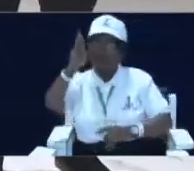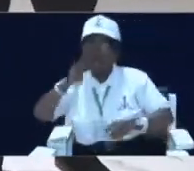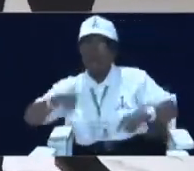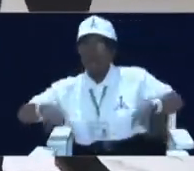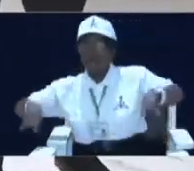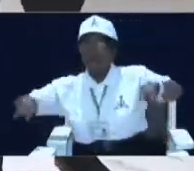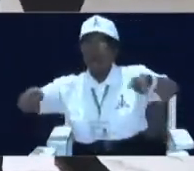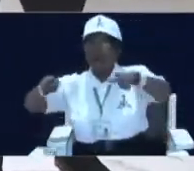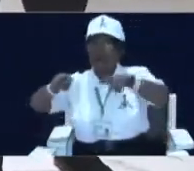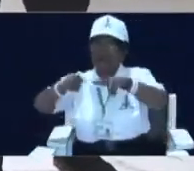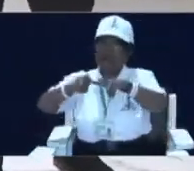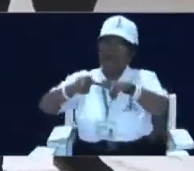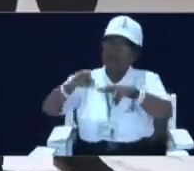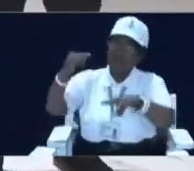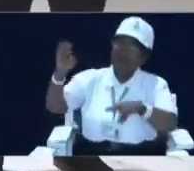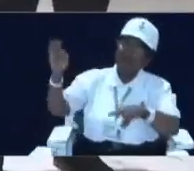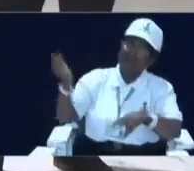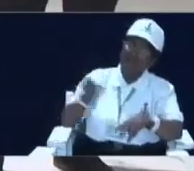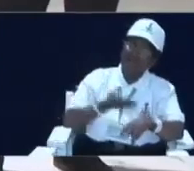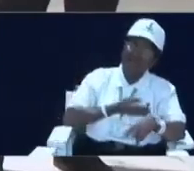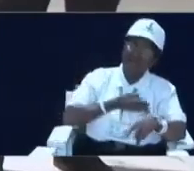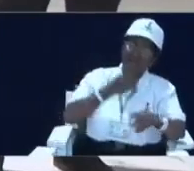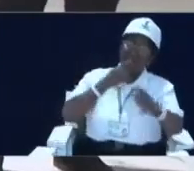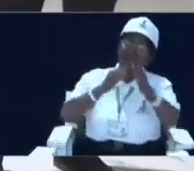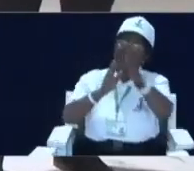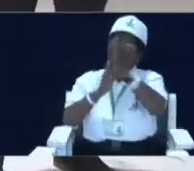you are